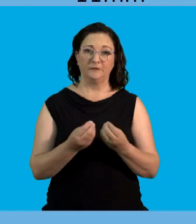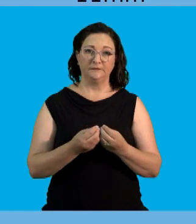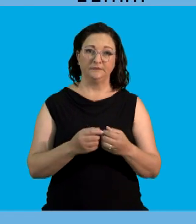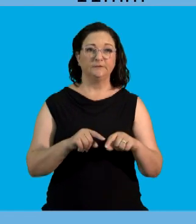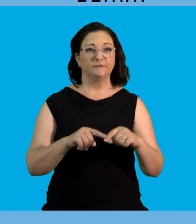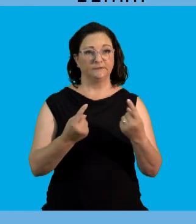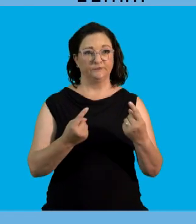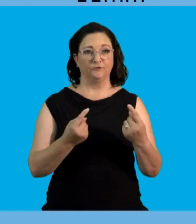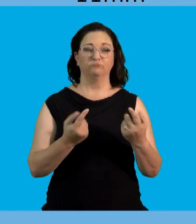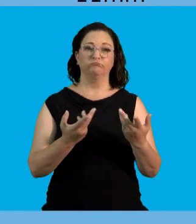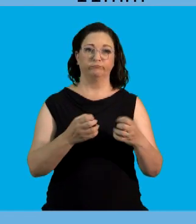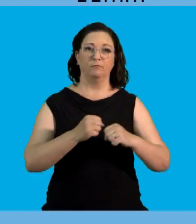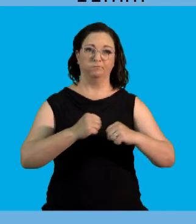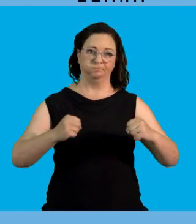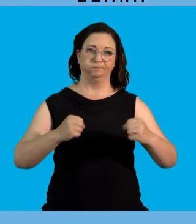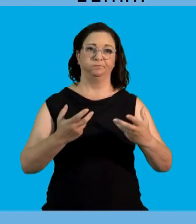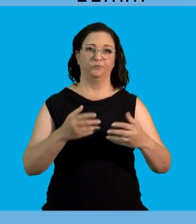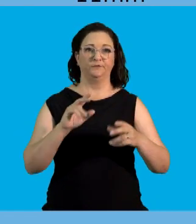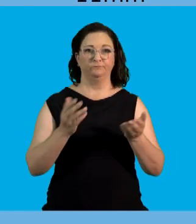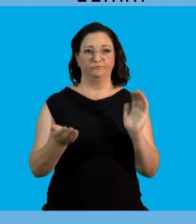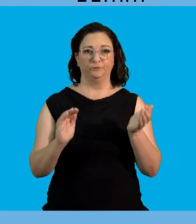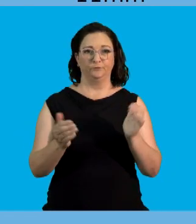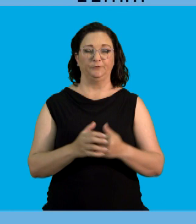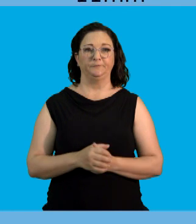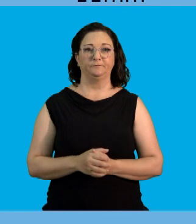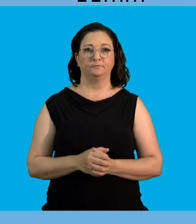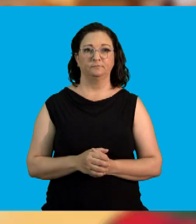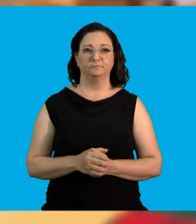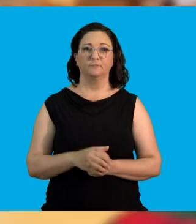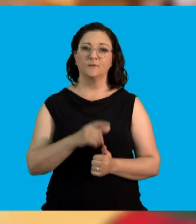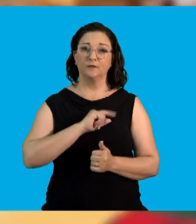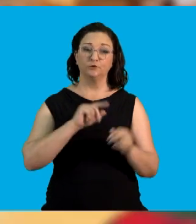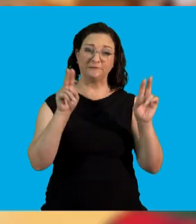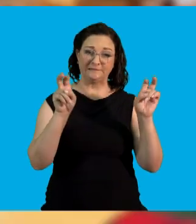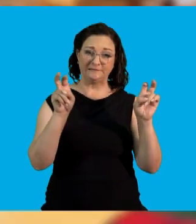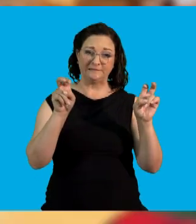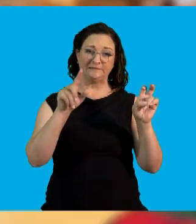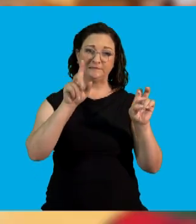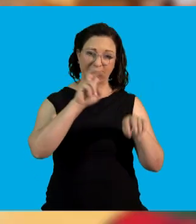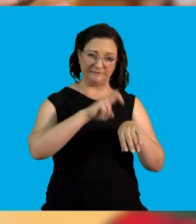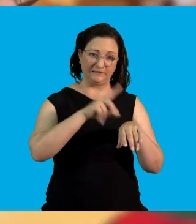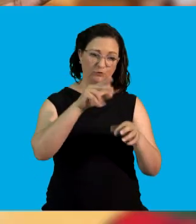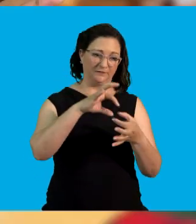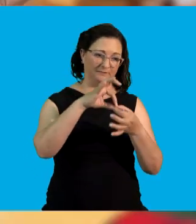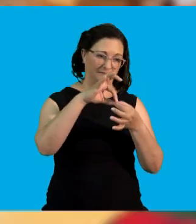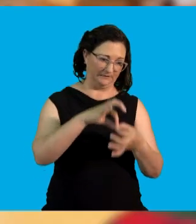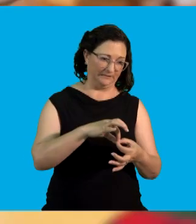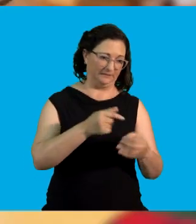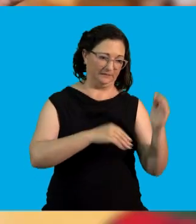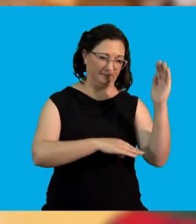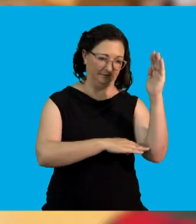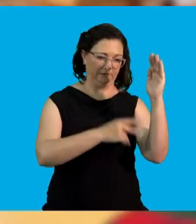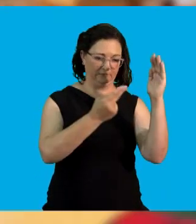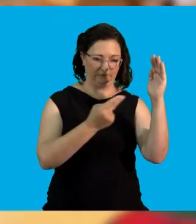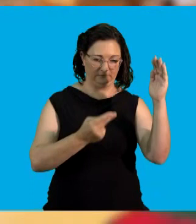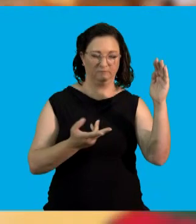So we start with our heading. Remember that the heading is going to be based on what you're going to be drawing. We're drawing the graph of